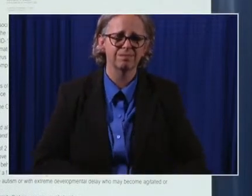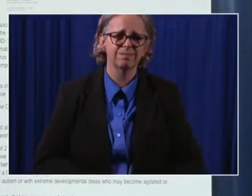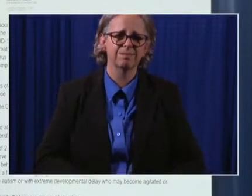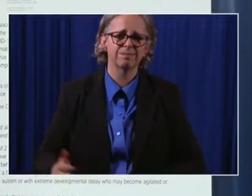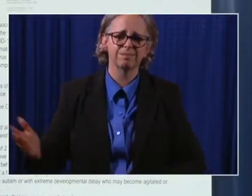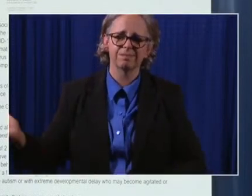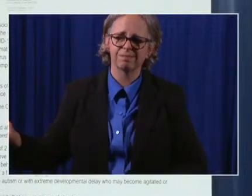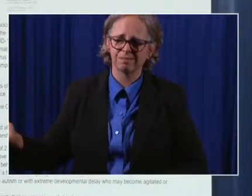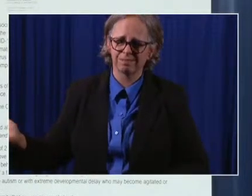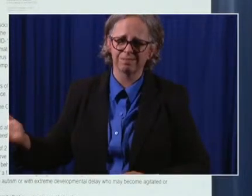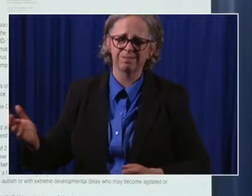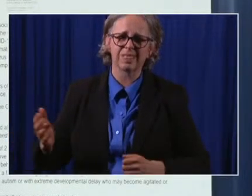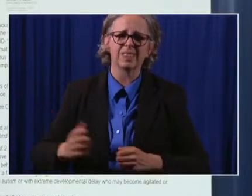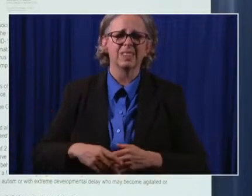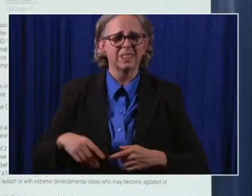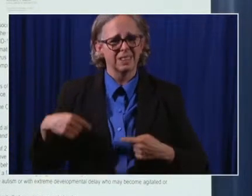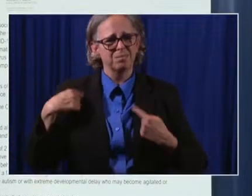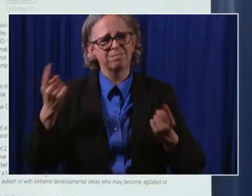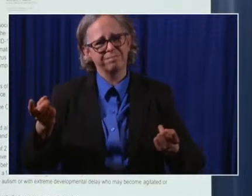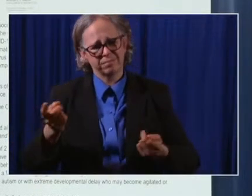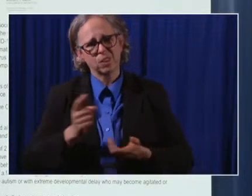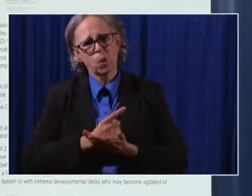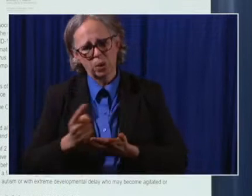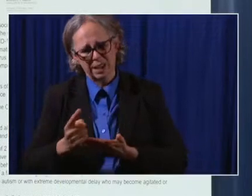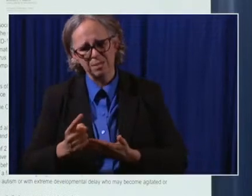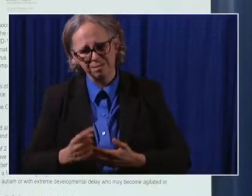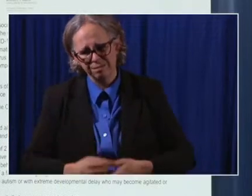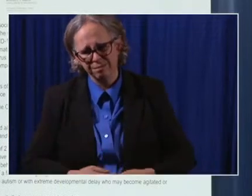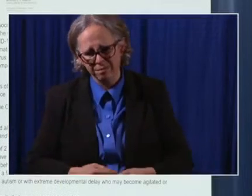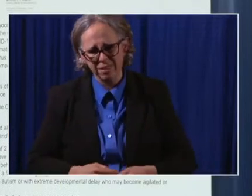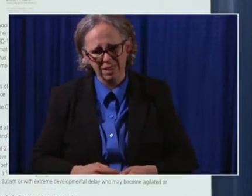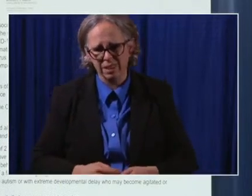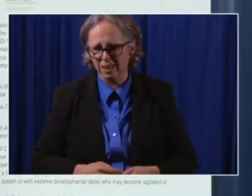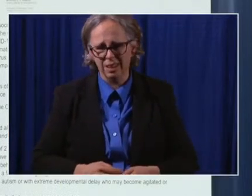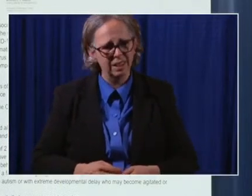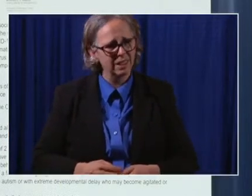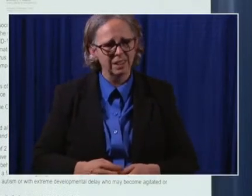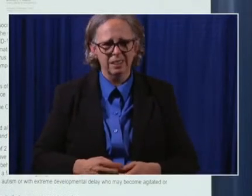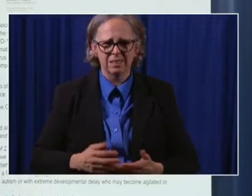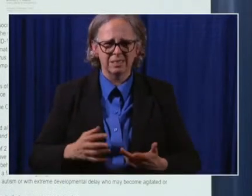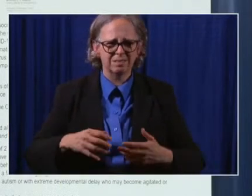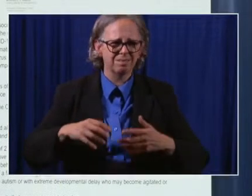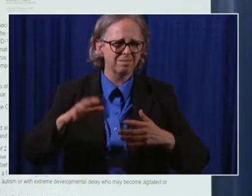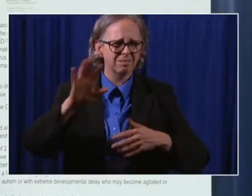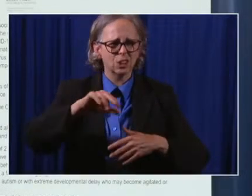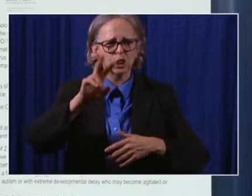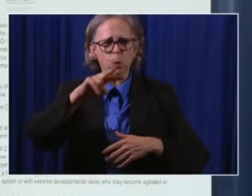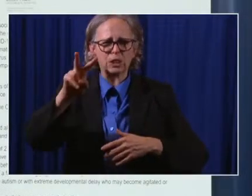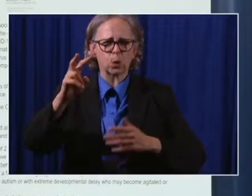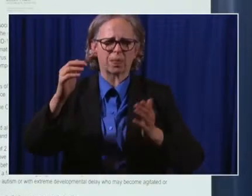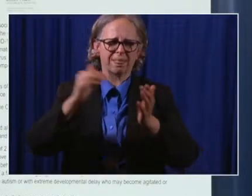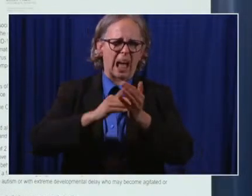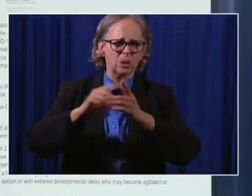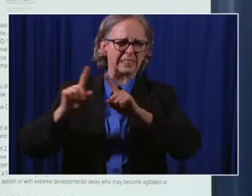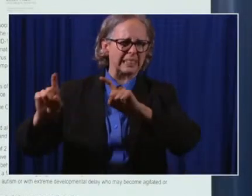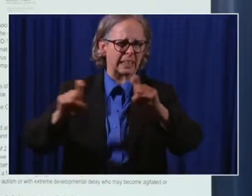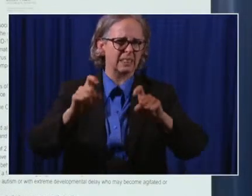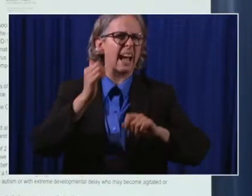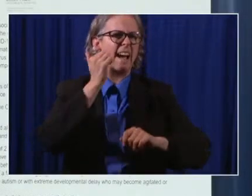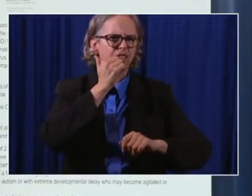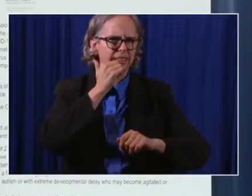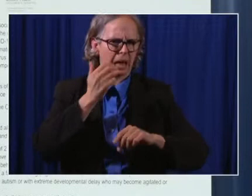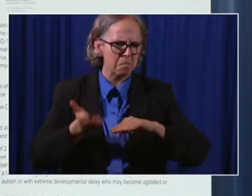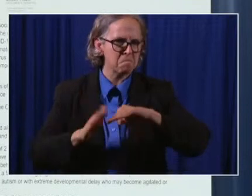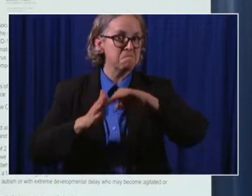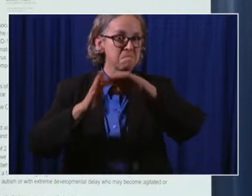Over the past week, we've conducted an average of about 22,000 tests a day. That certainly is up from where we